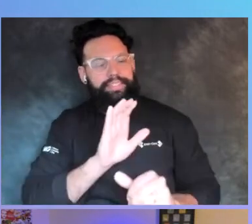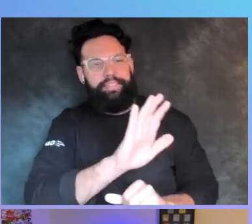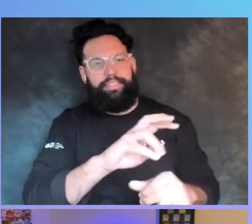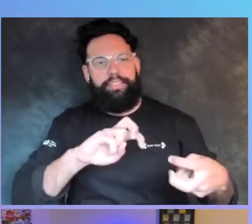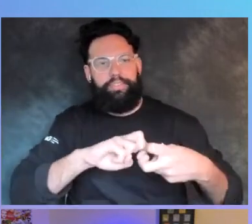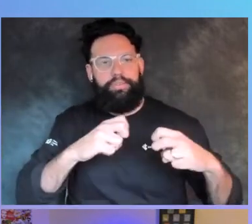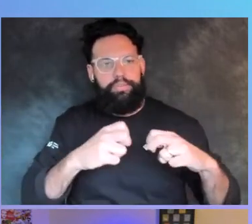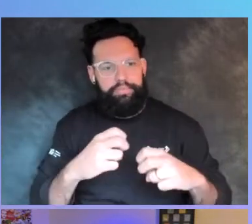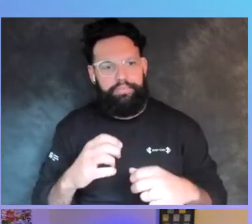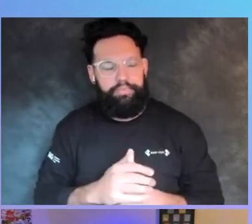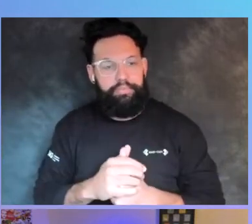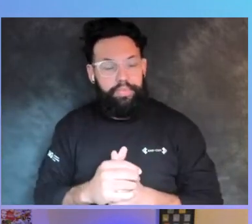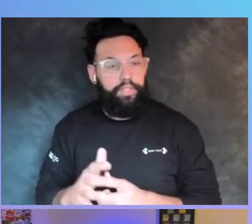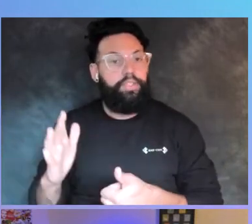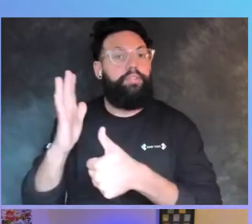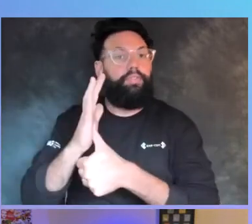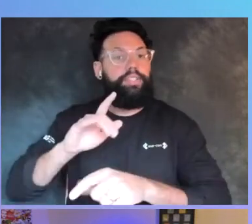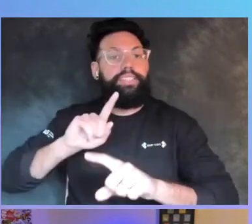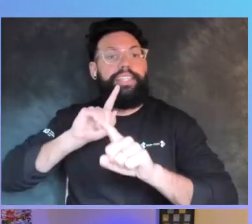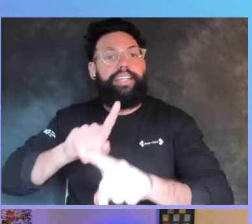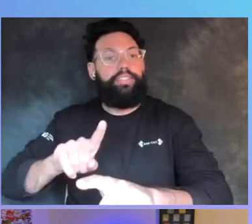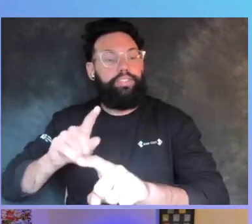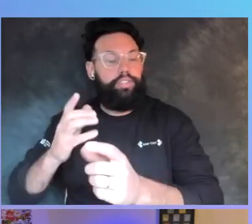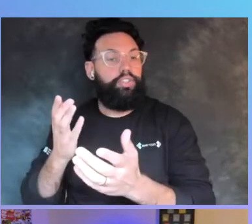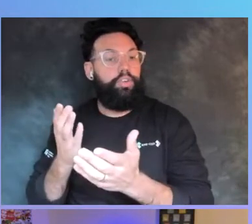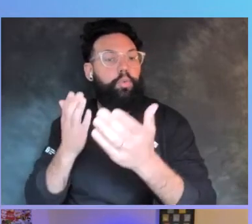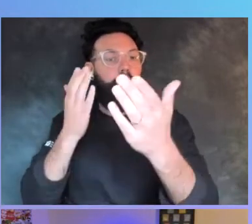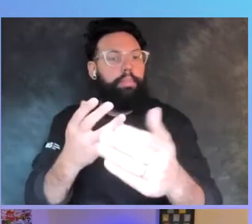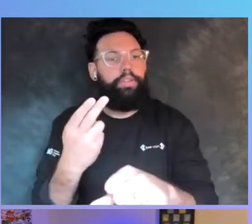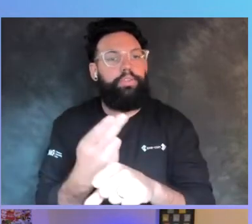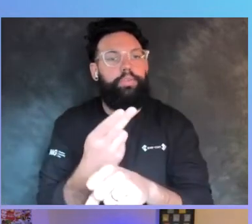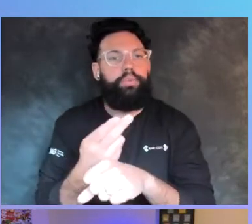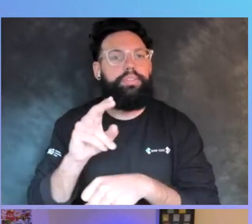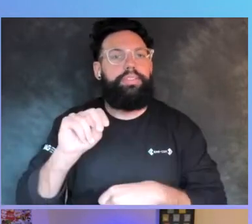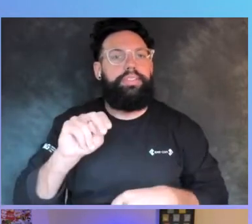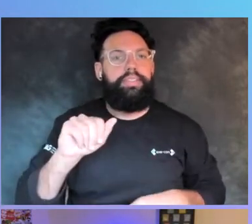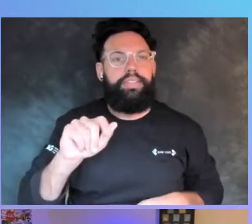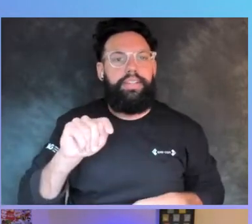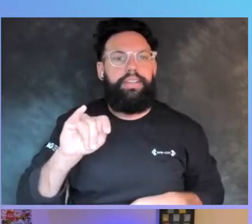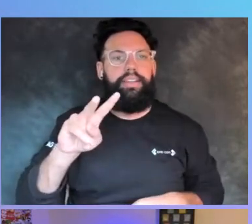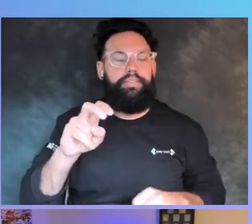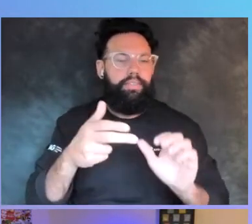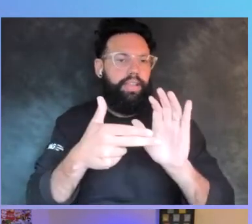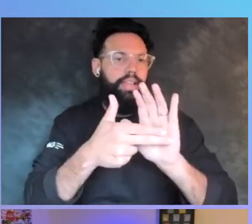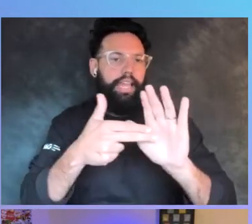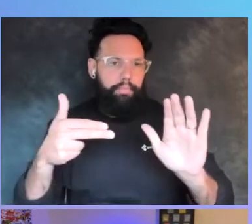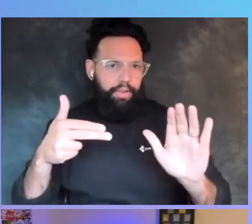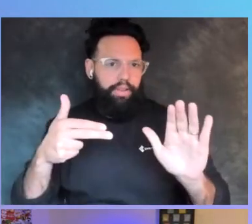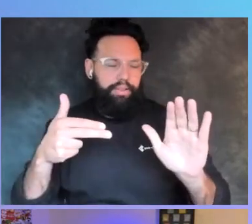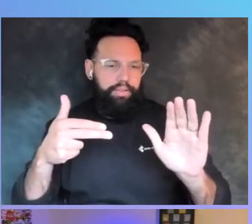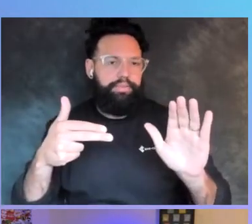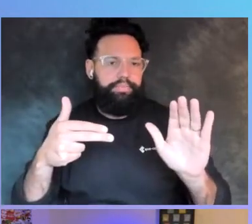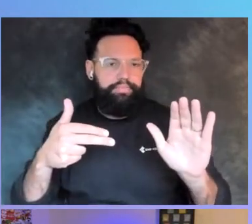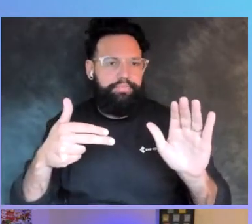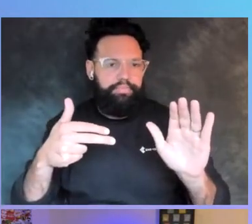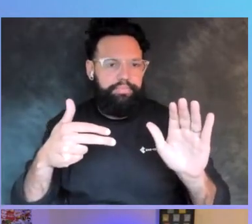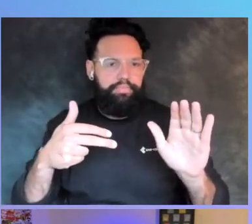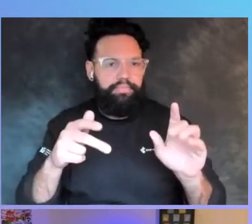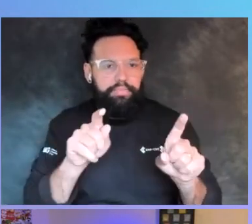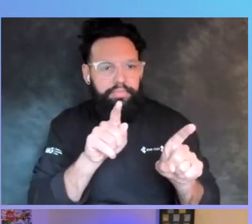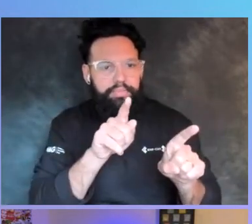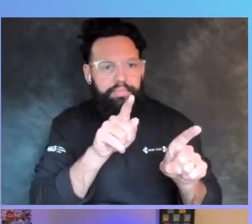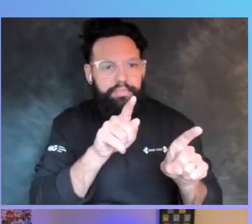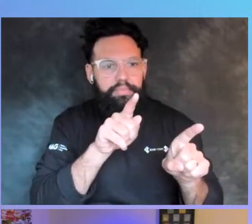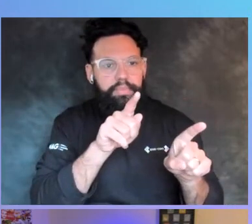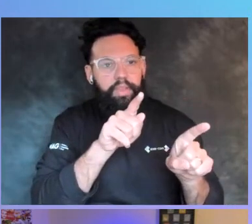semantic answer recommends that the developer use a native label element, and it also has gotten the